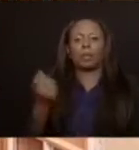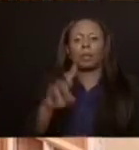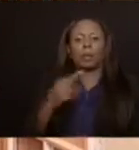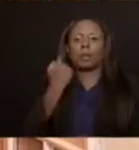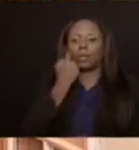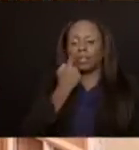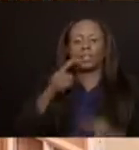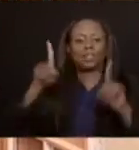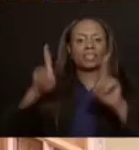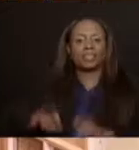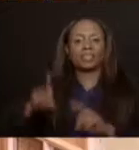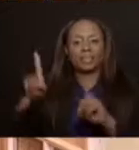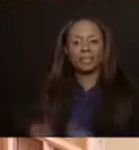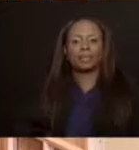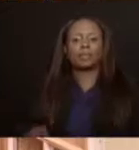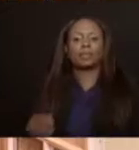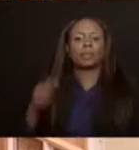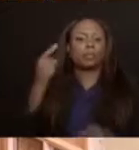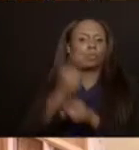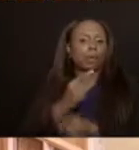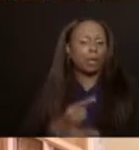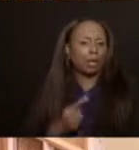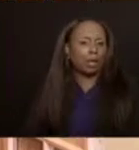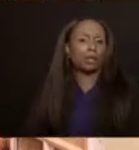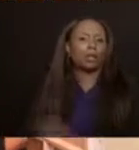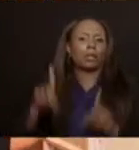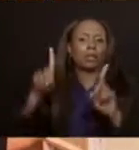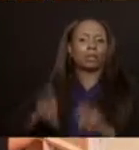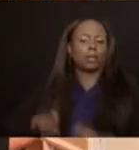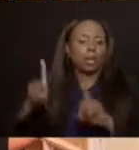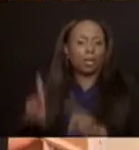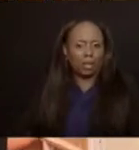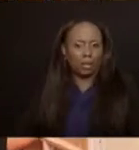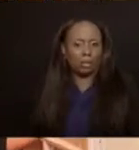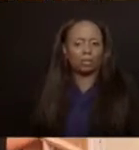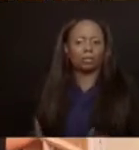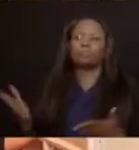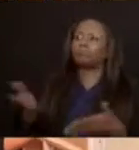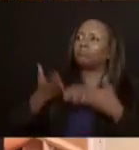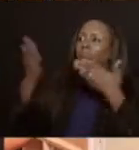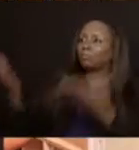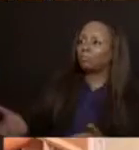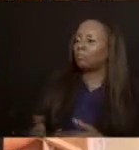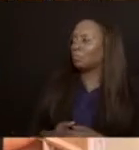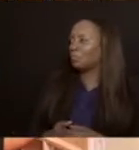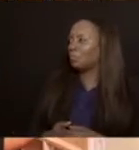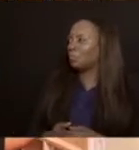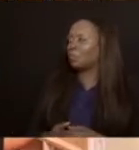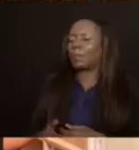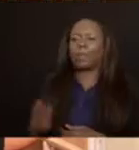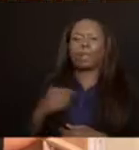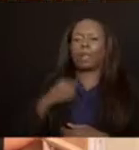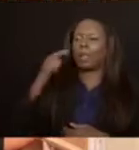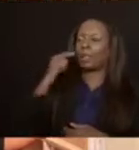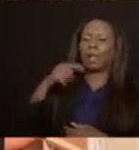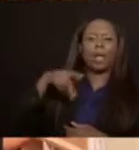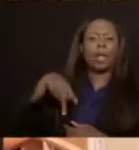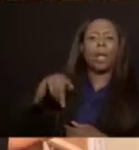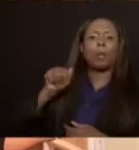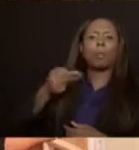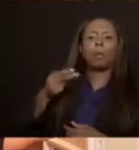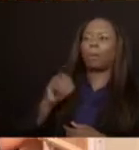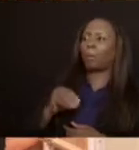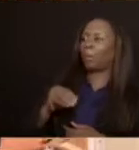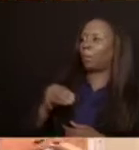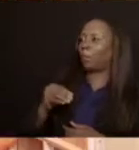tests and regular tests based on the level that have been recommended to us. And I believe Paho sent in a virologist who